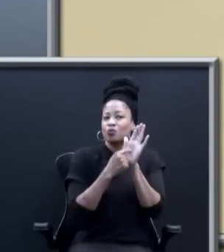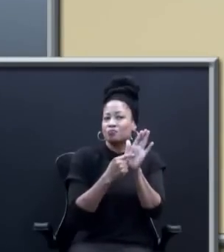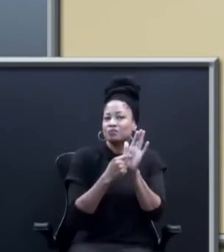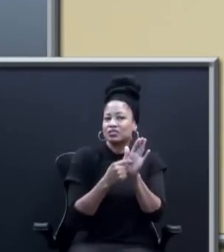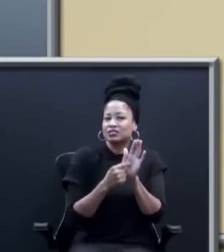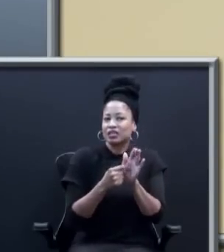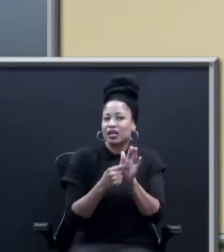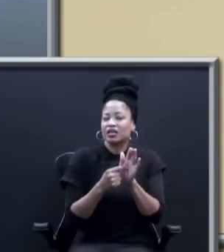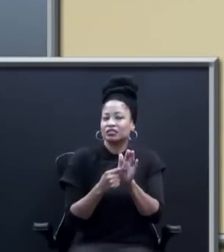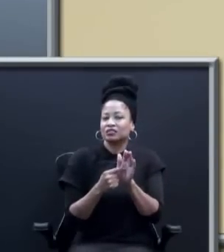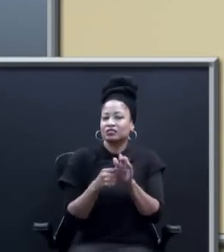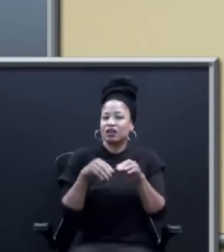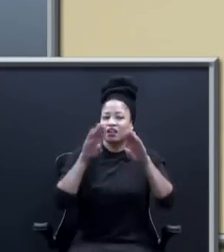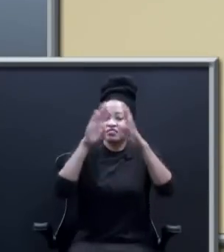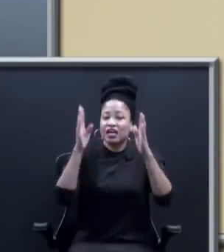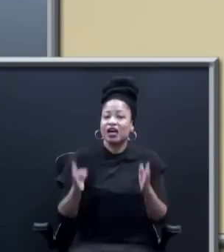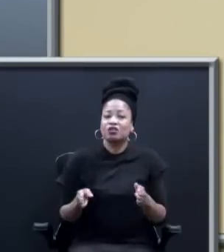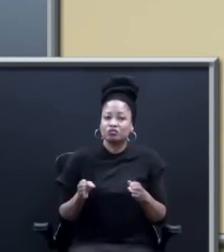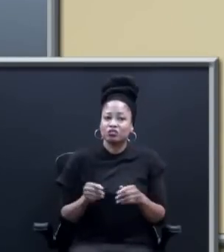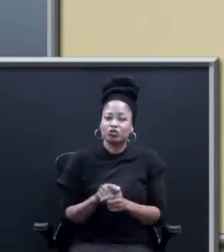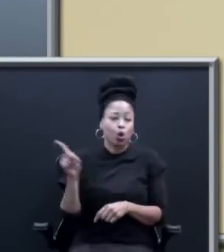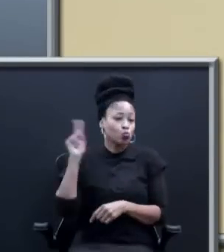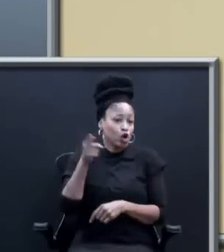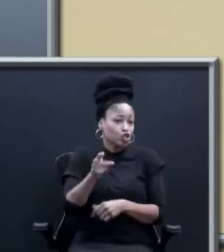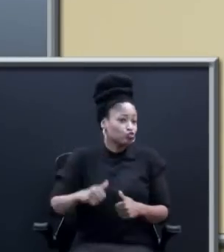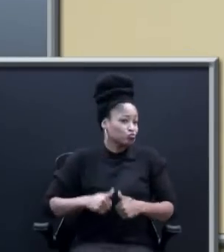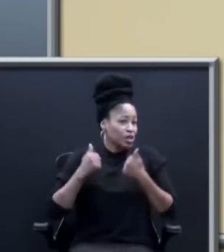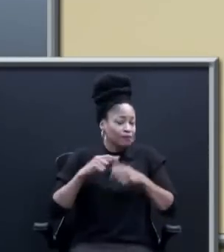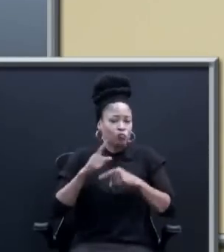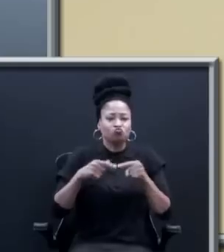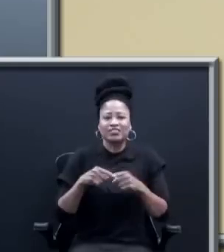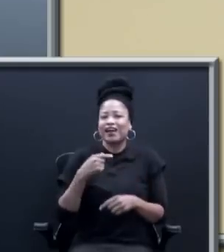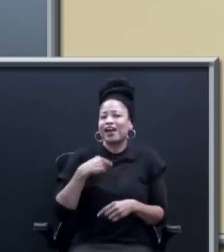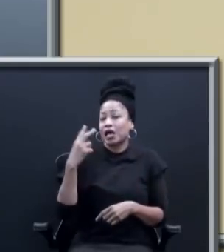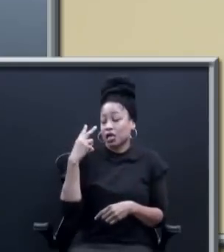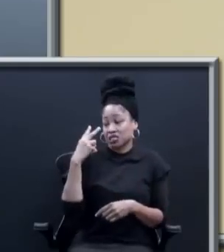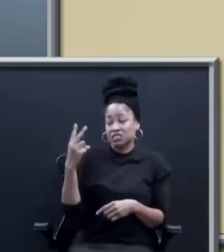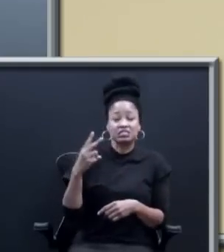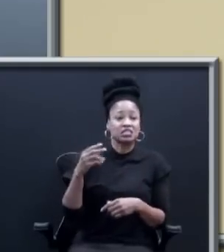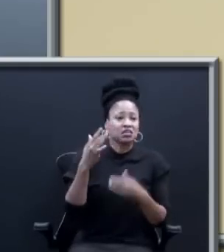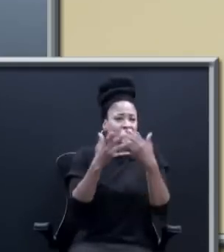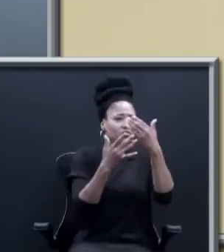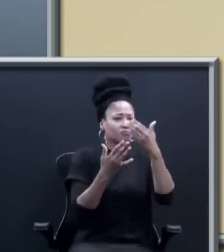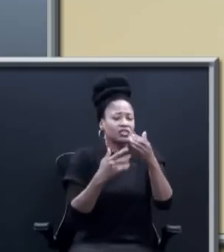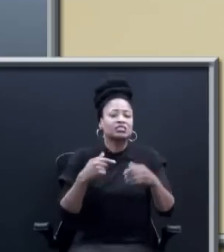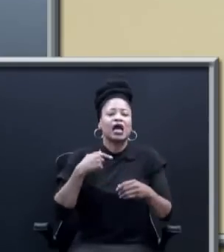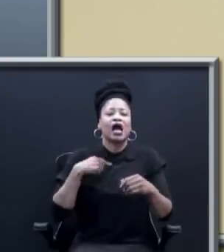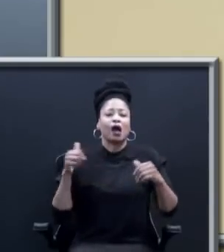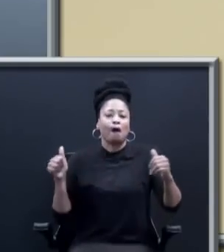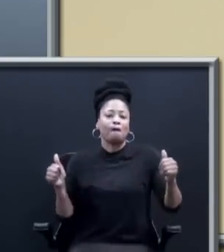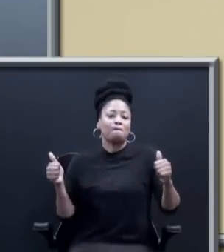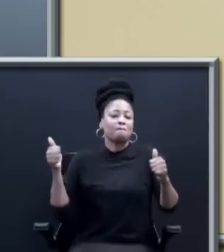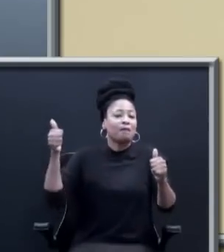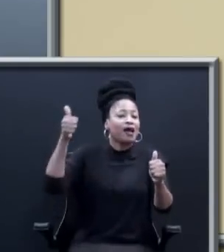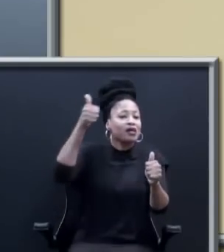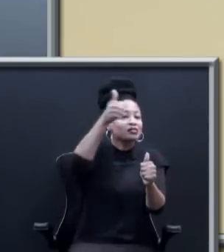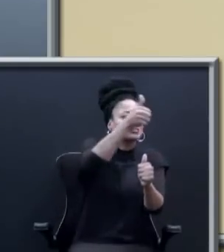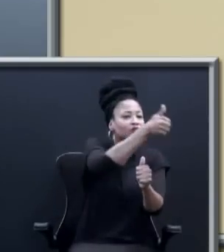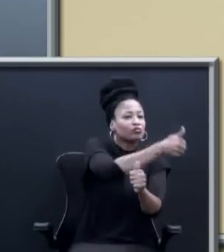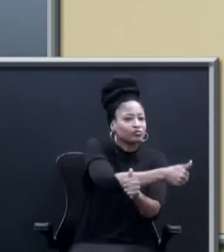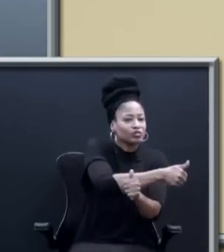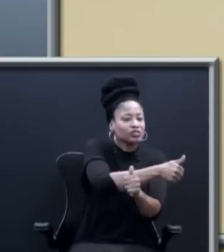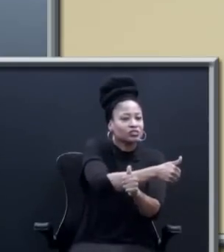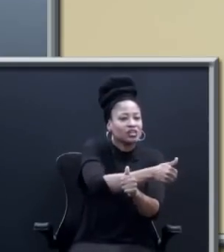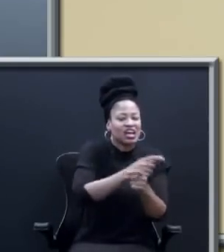ye are. Go ahead. And when I see the blood, I will pass over you, and the plague shall not be upon you to destroy you when